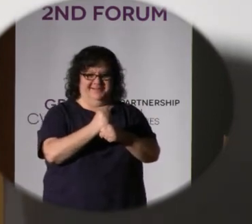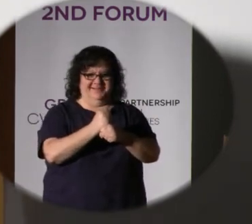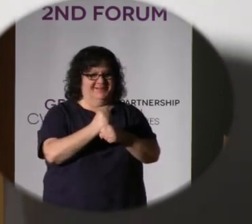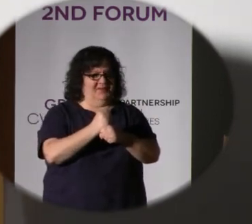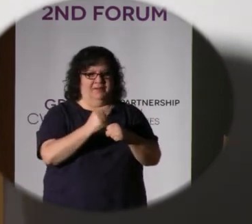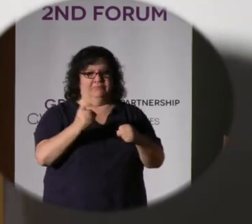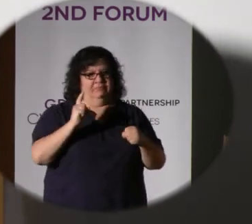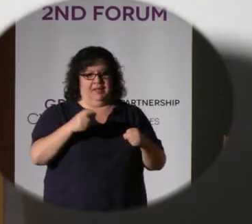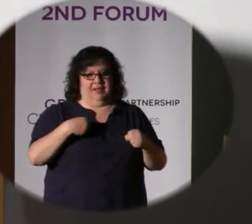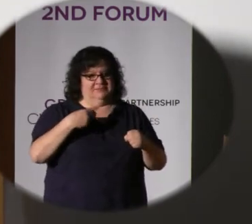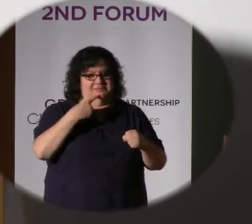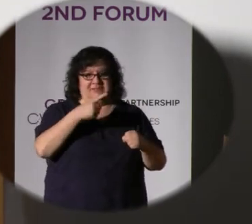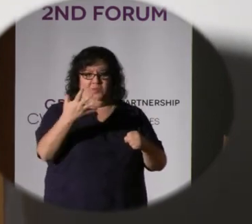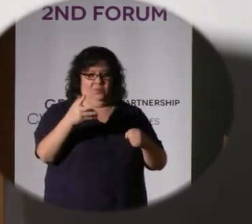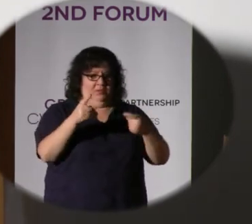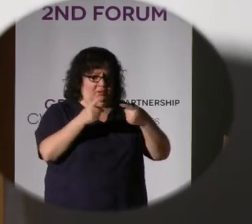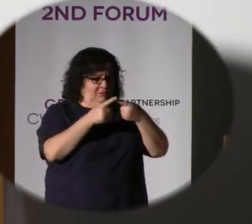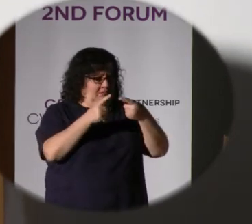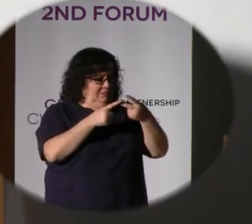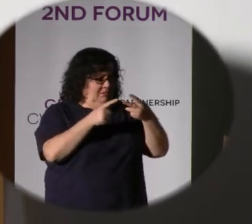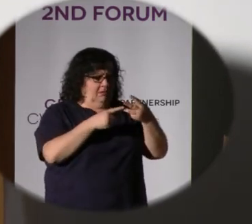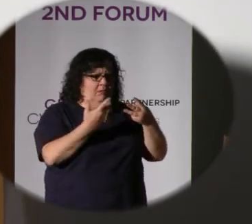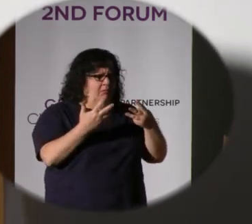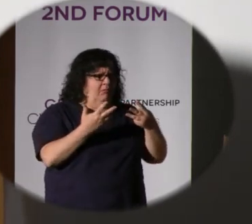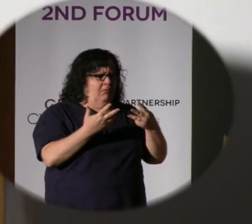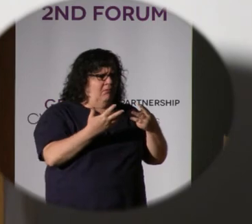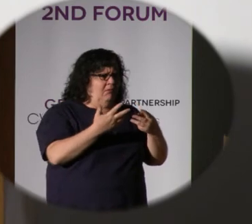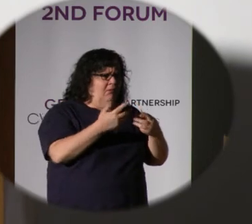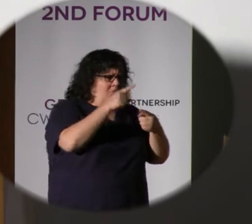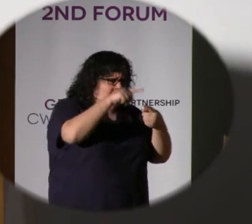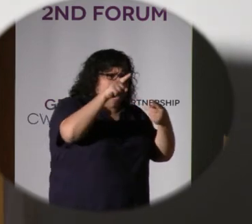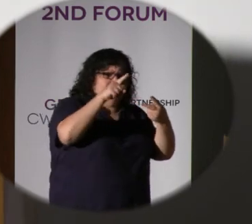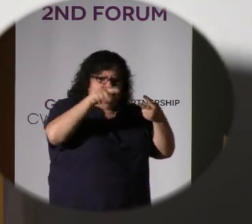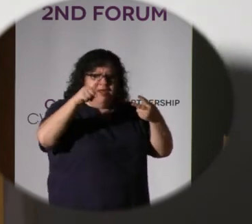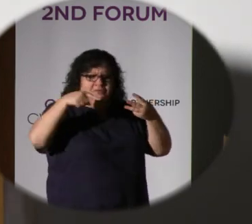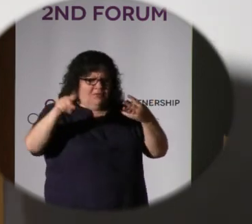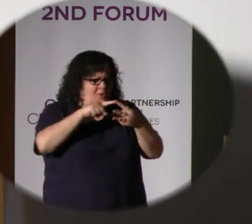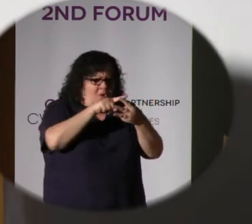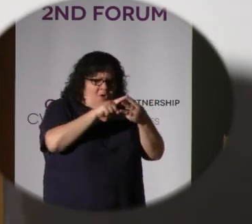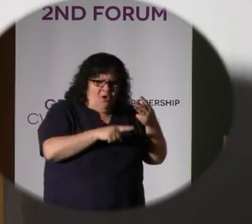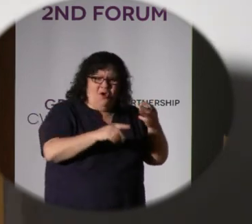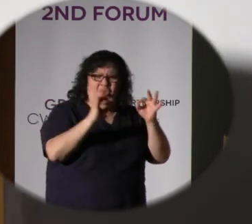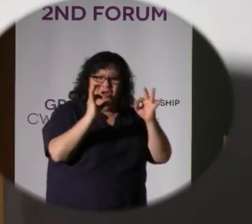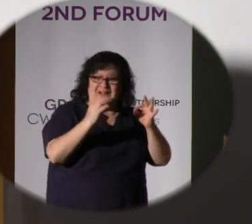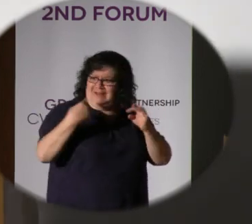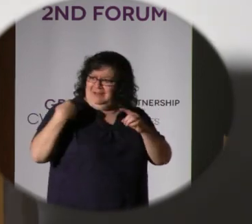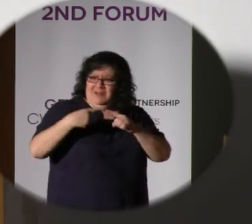these are accomplishments that in 1 year I think are, as you say, very remarkable.